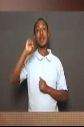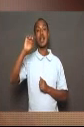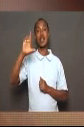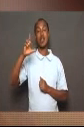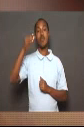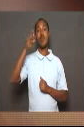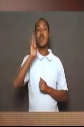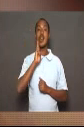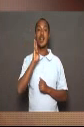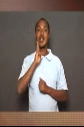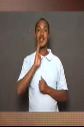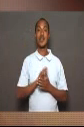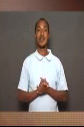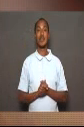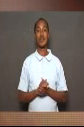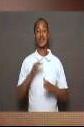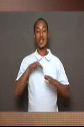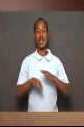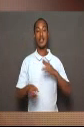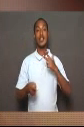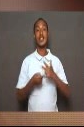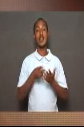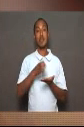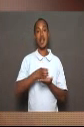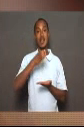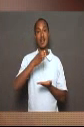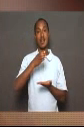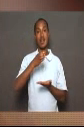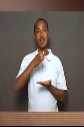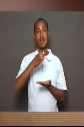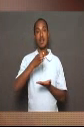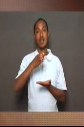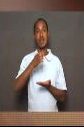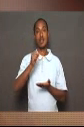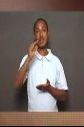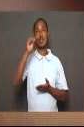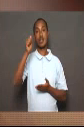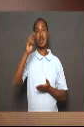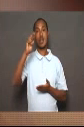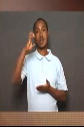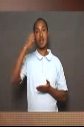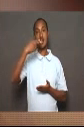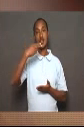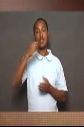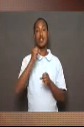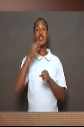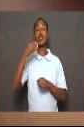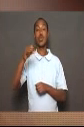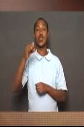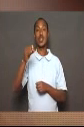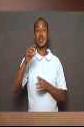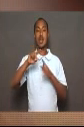of water. In the third beaker, a starch solution is prepared by